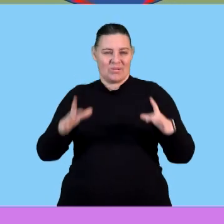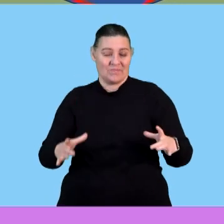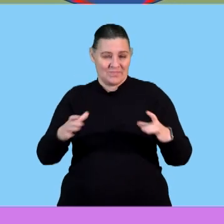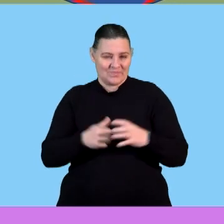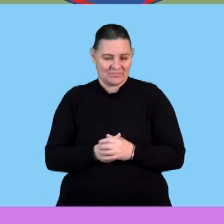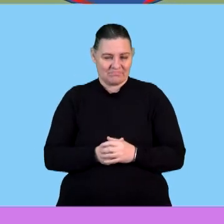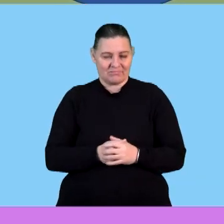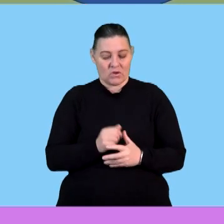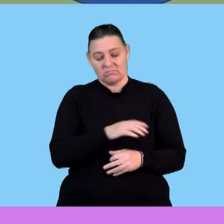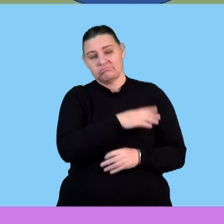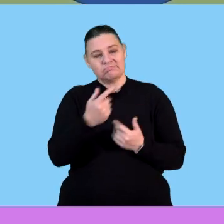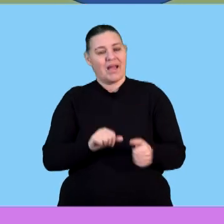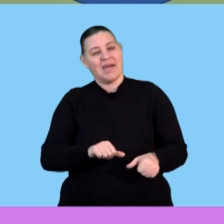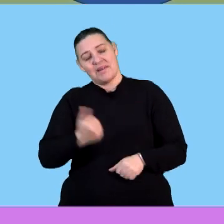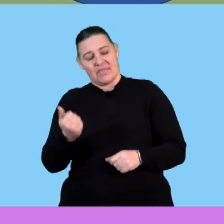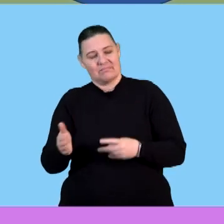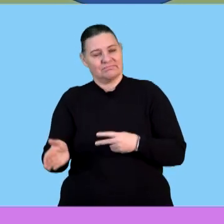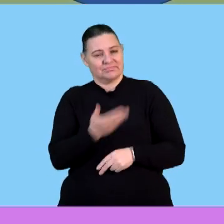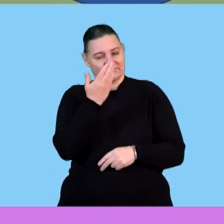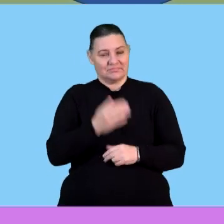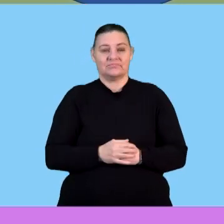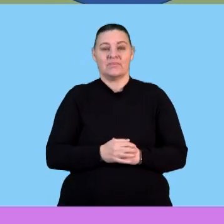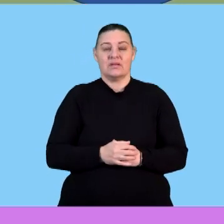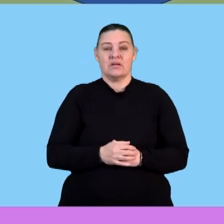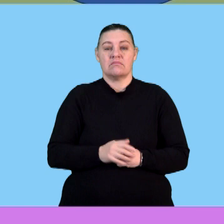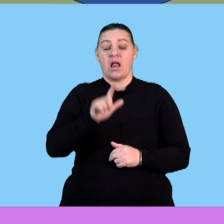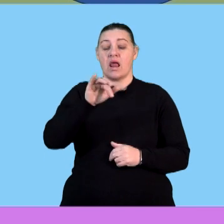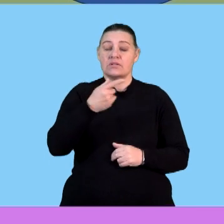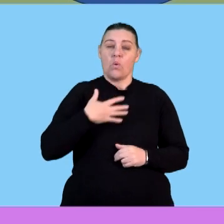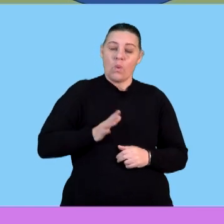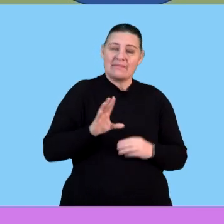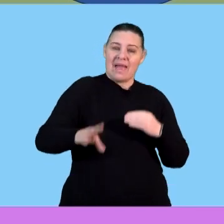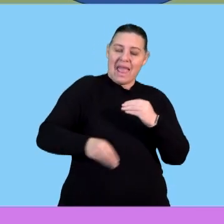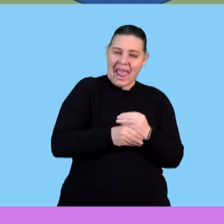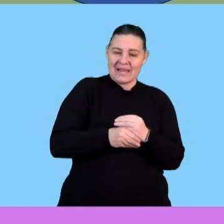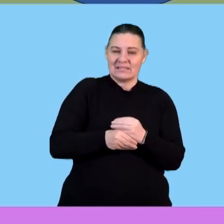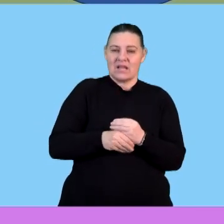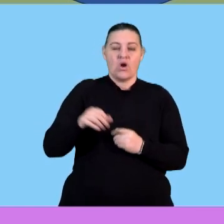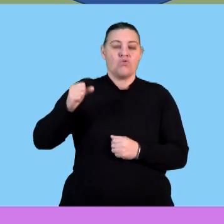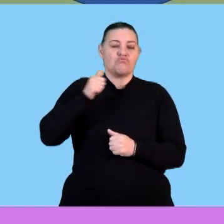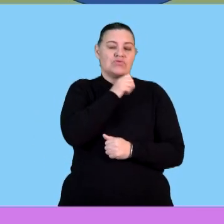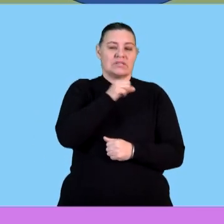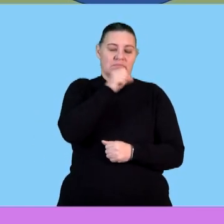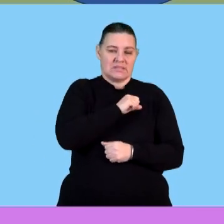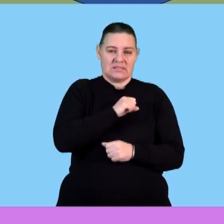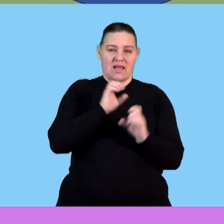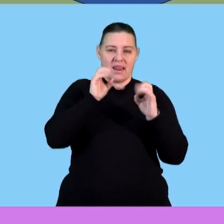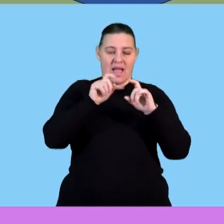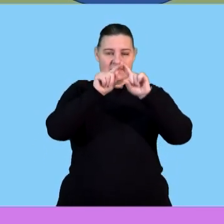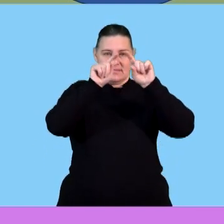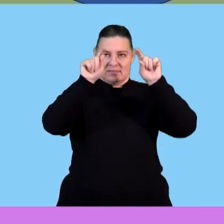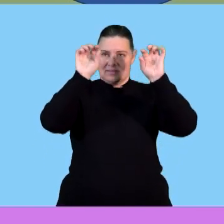one. So, Lance wants to add Christmas lights around the